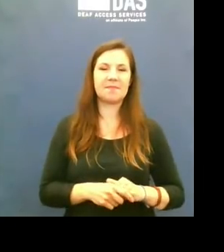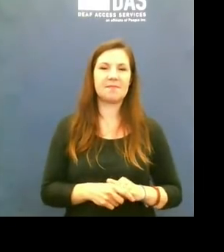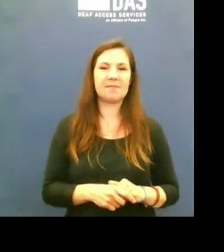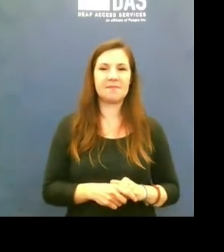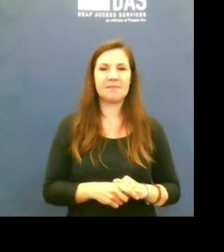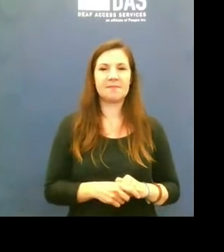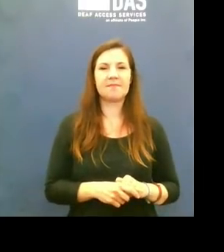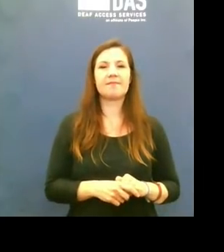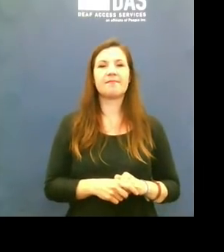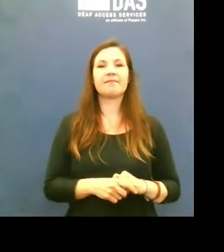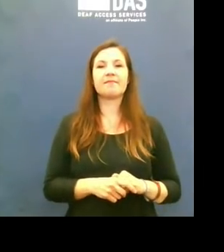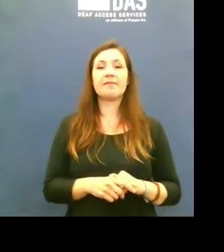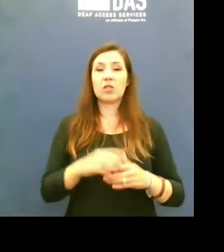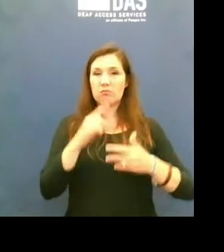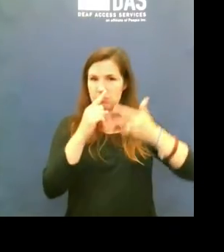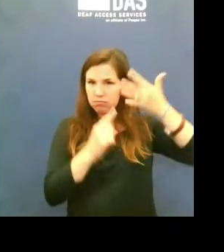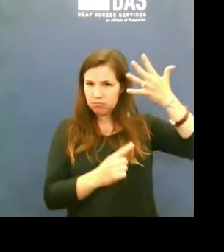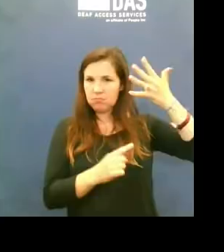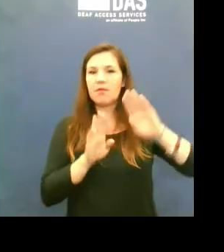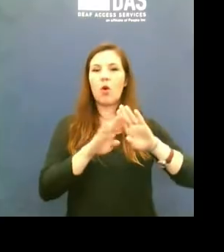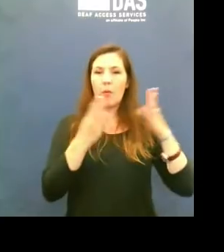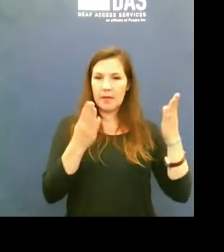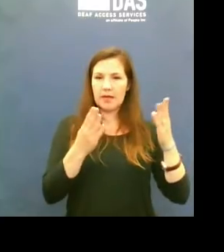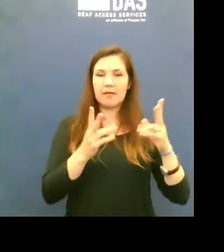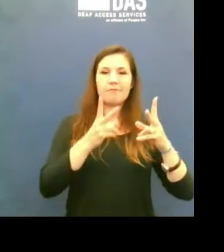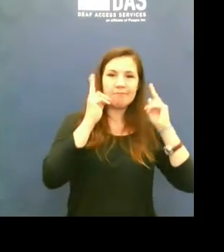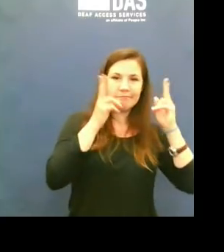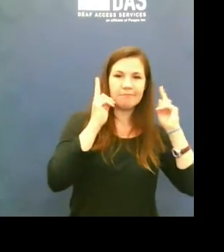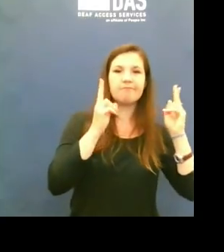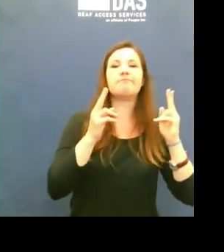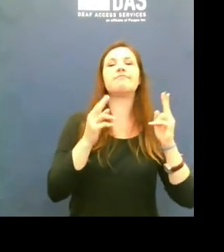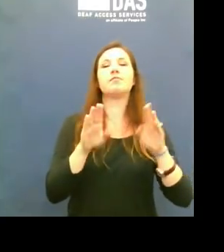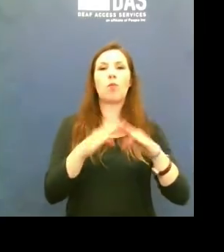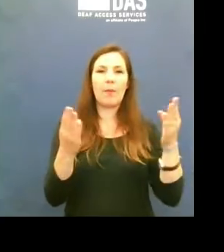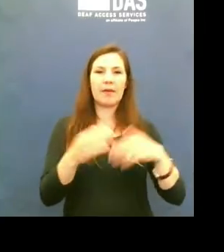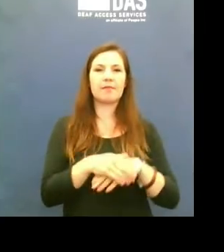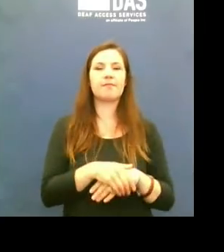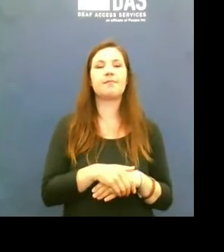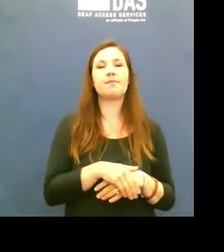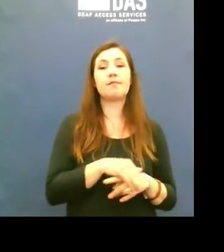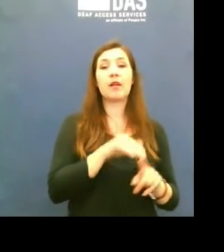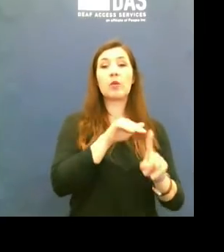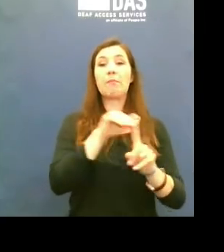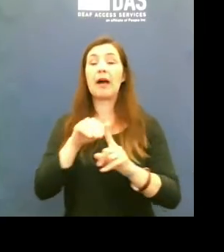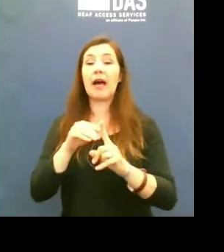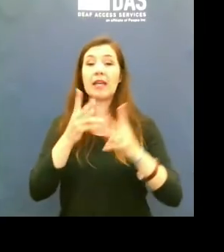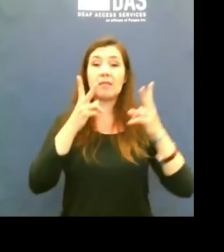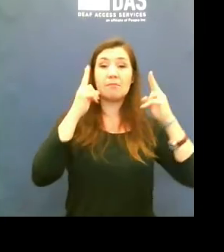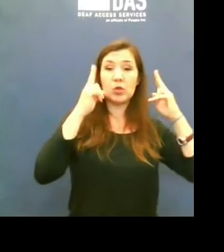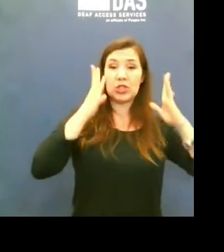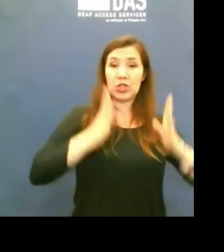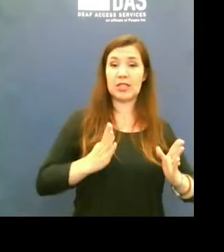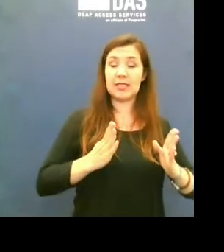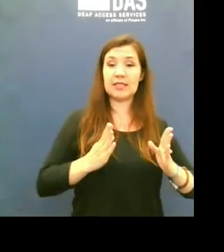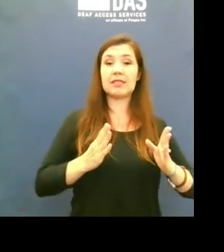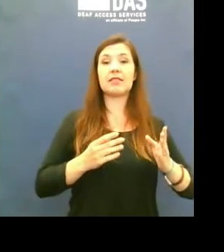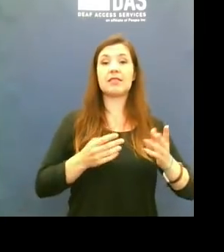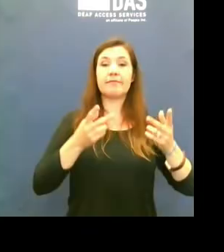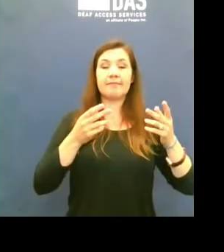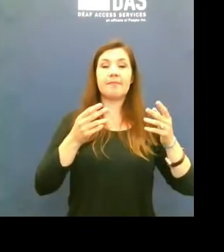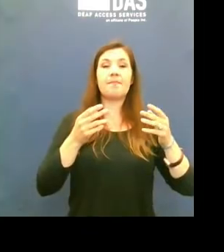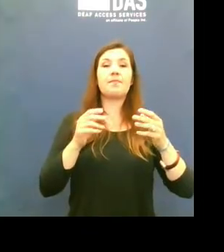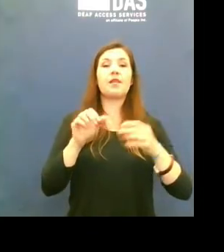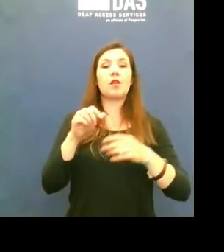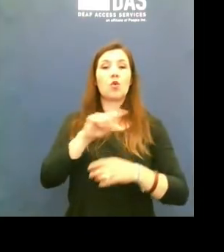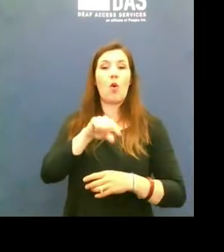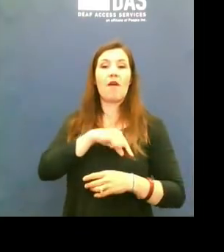are open, including barbers and salons, and we want to remind all barbers, beauticians, stylists that you can qualify